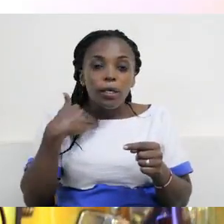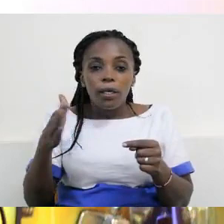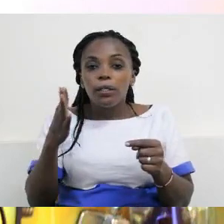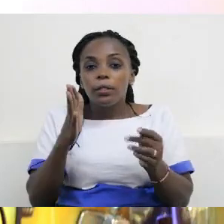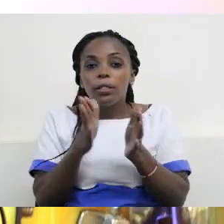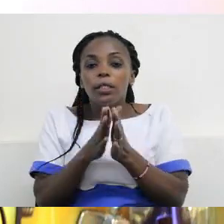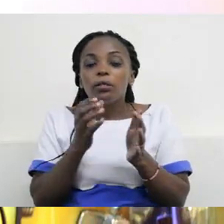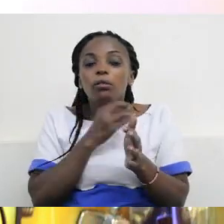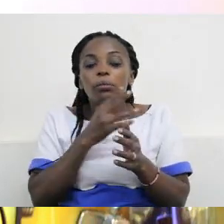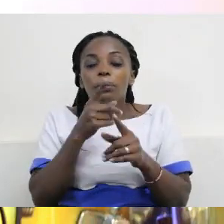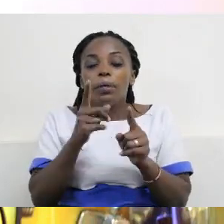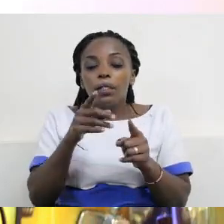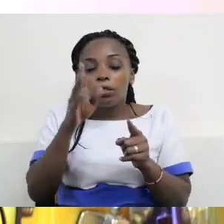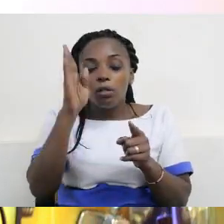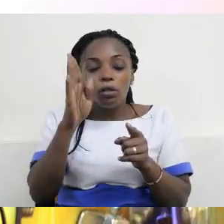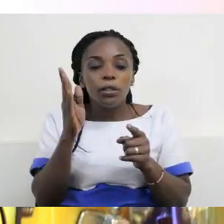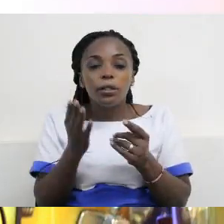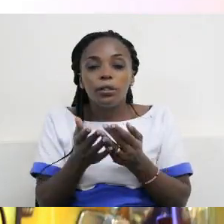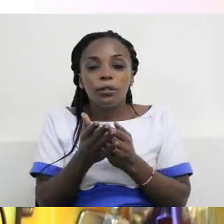complain.